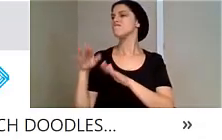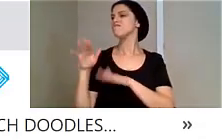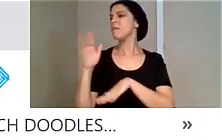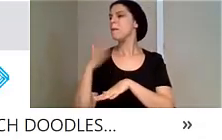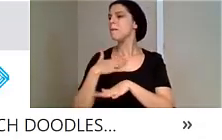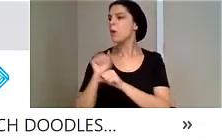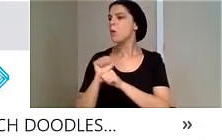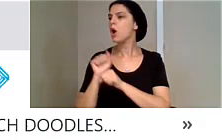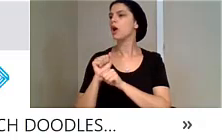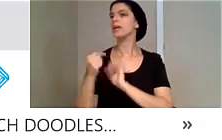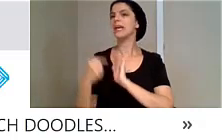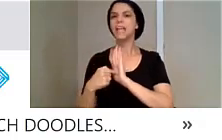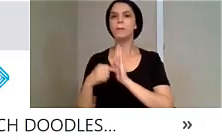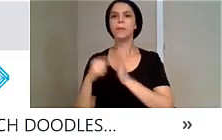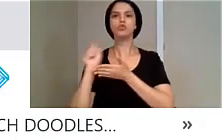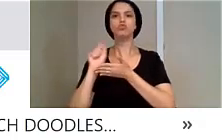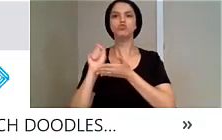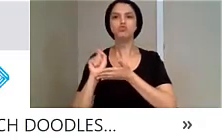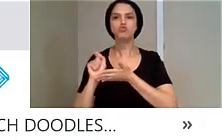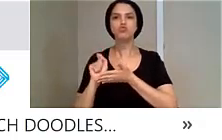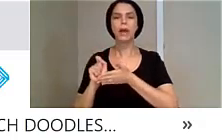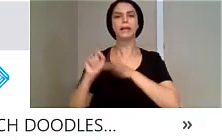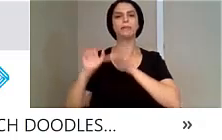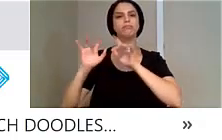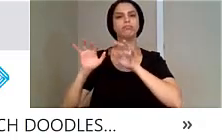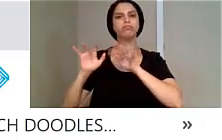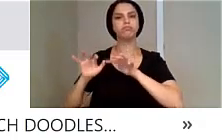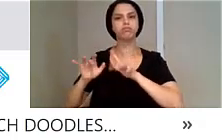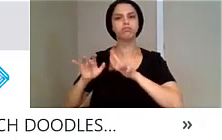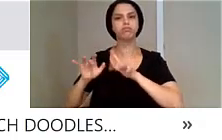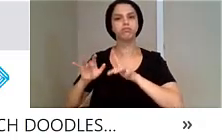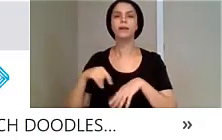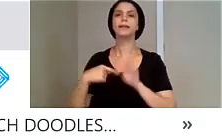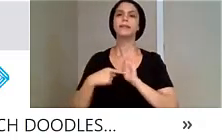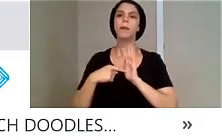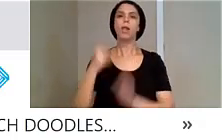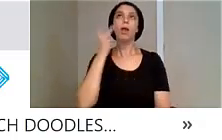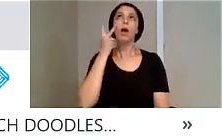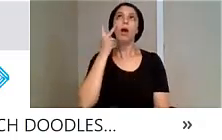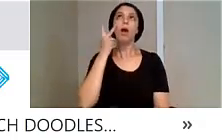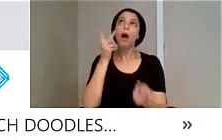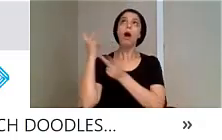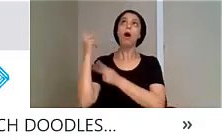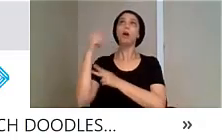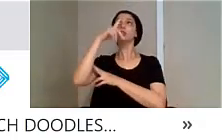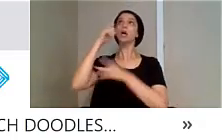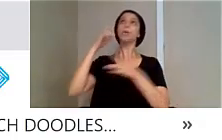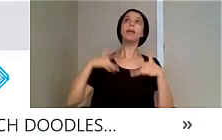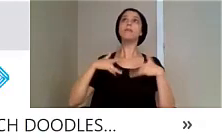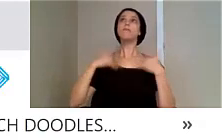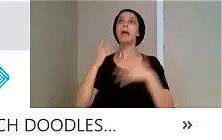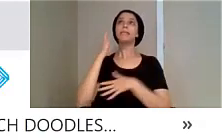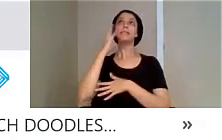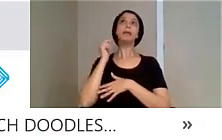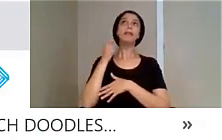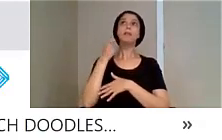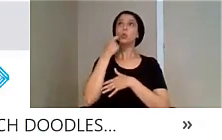writing assignment, asking students to write about a memorable summer event that they experienced this past